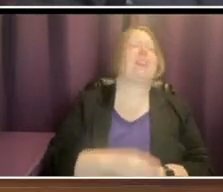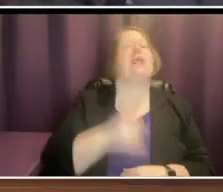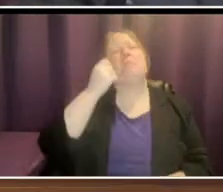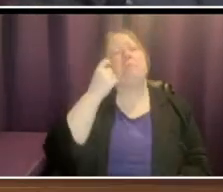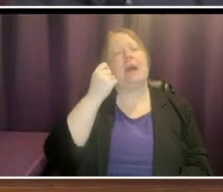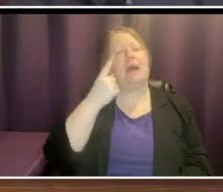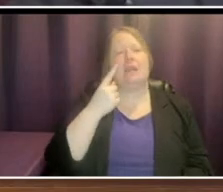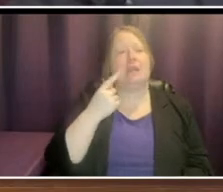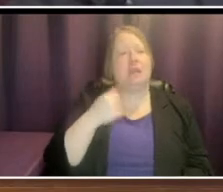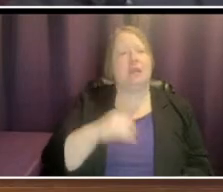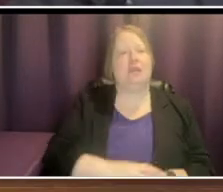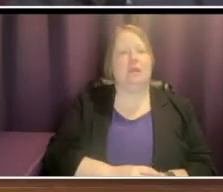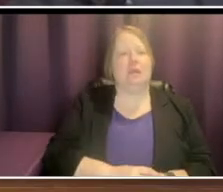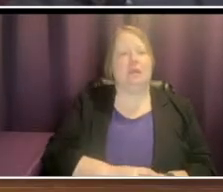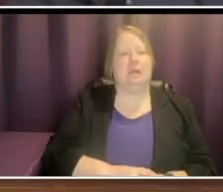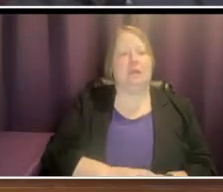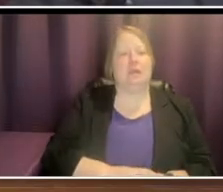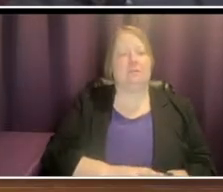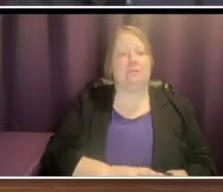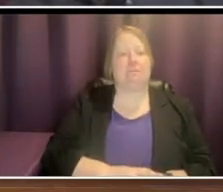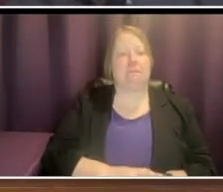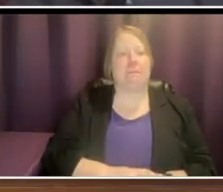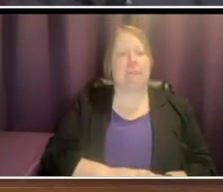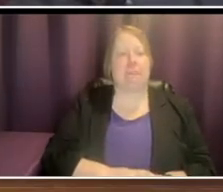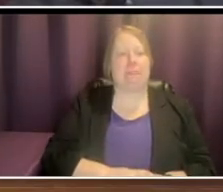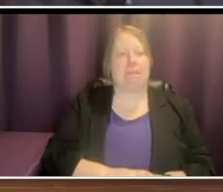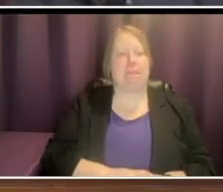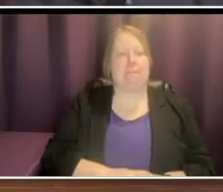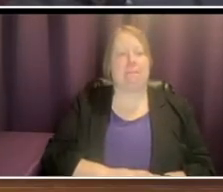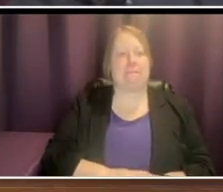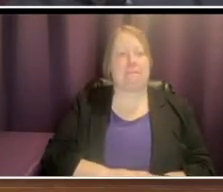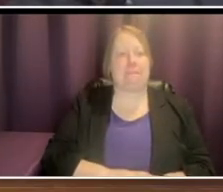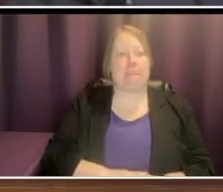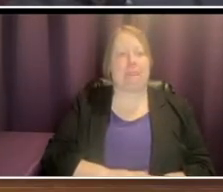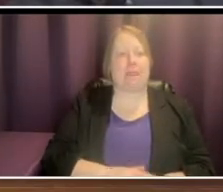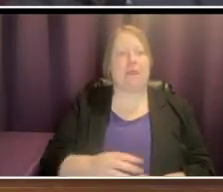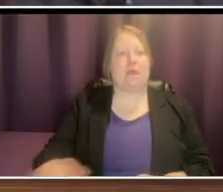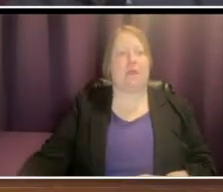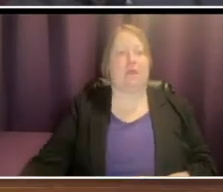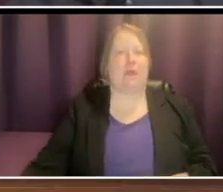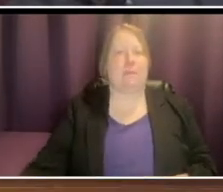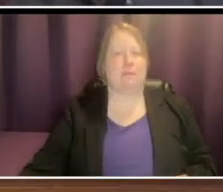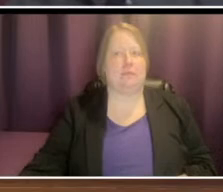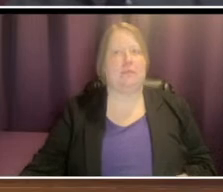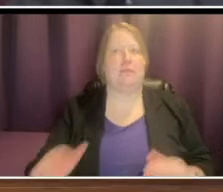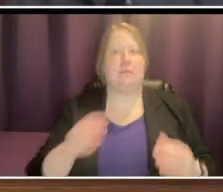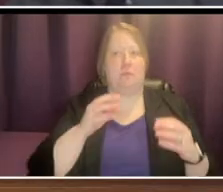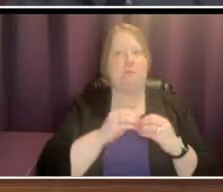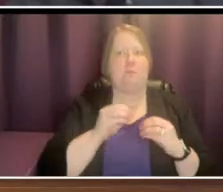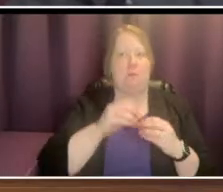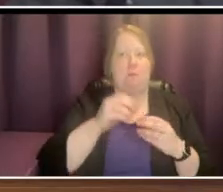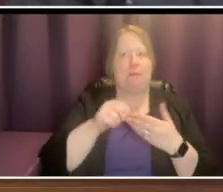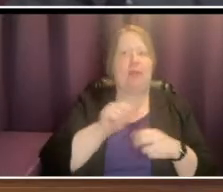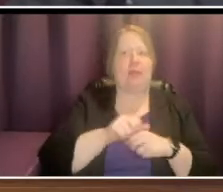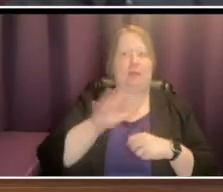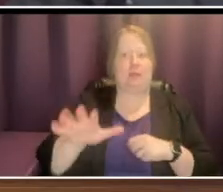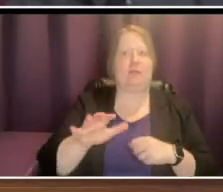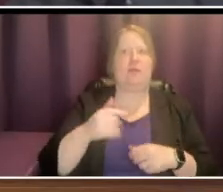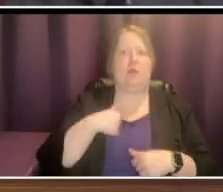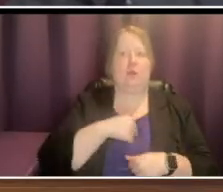trends towards Vice President Biden as those mail-in ballots were counted. Now, on election